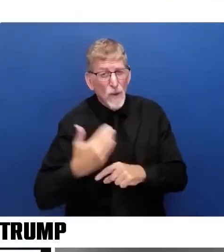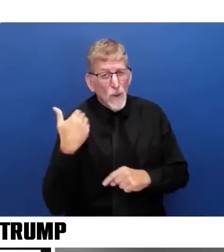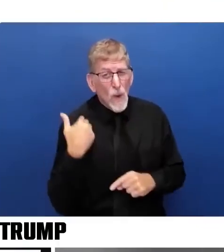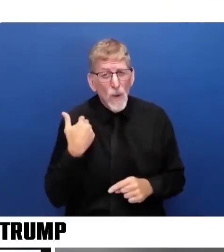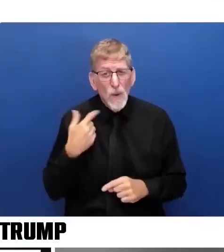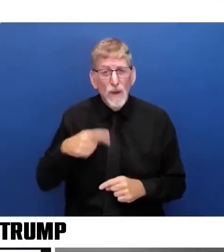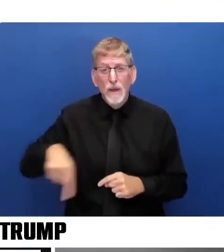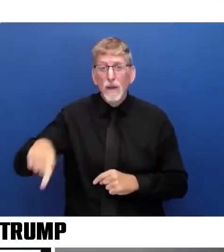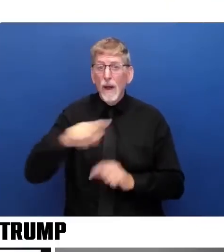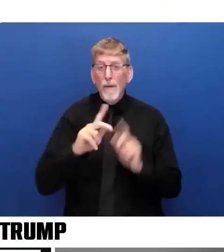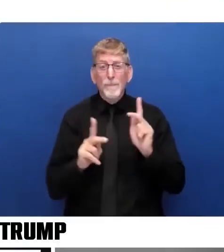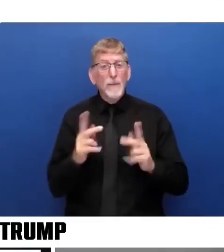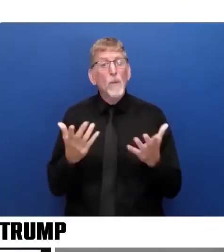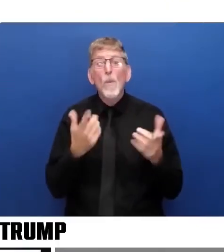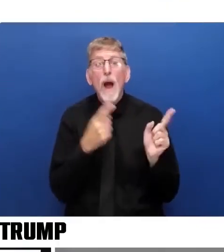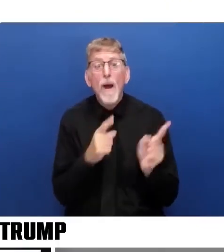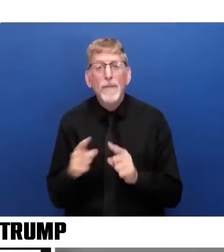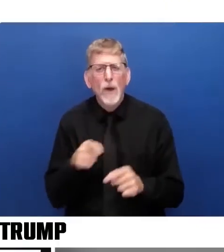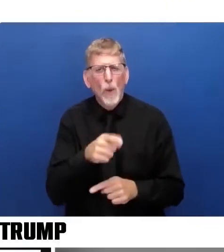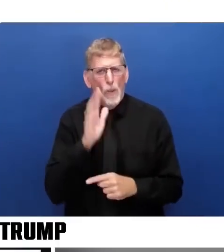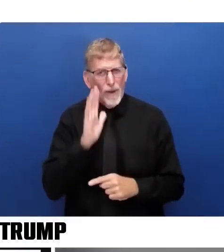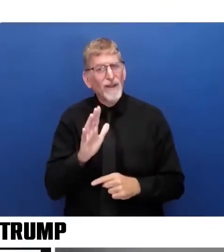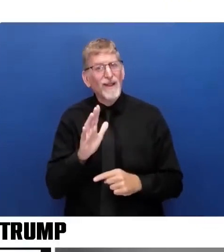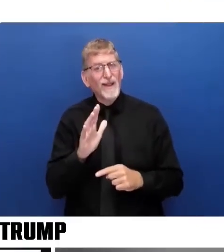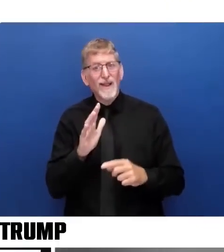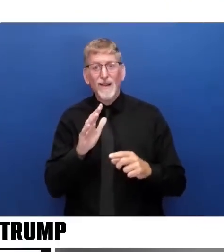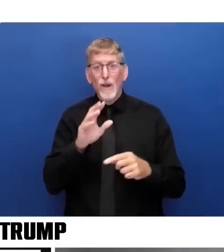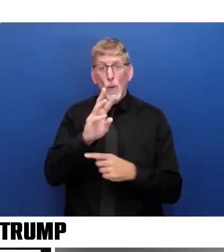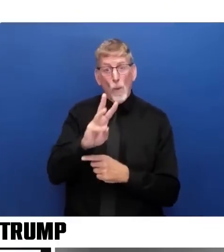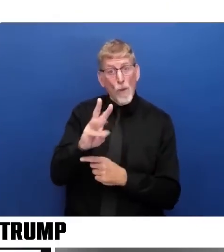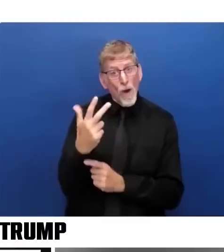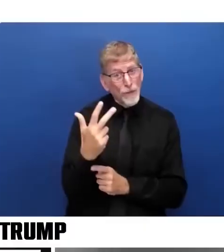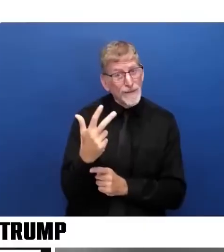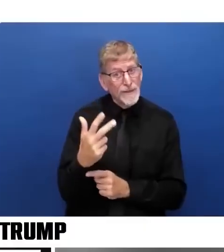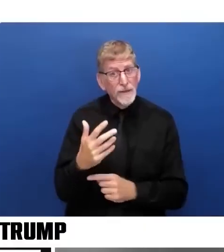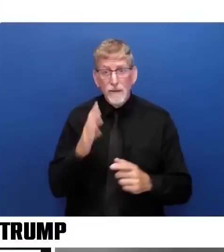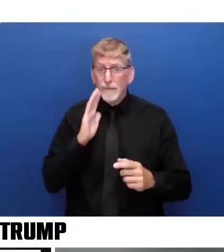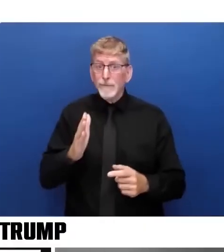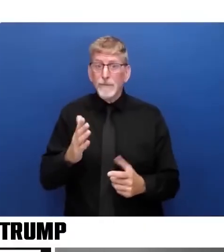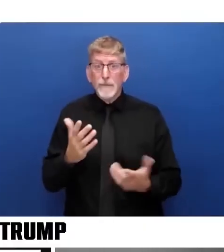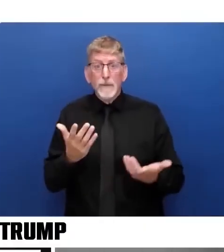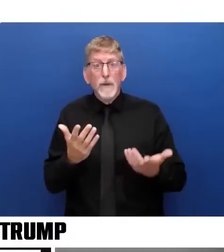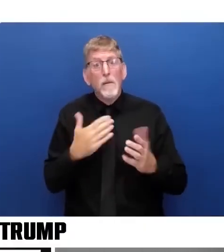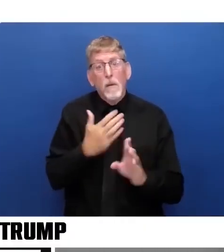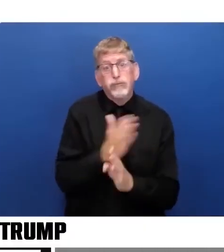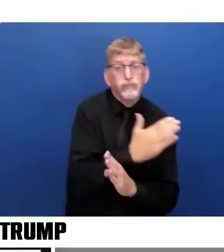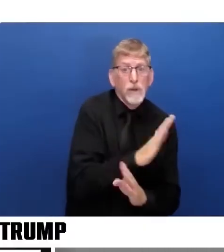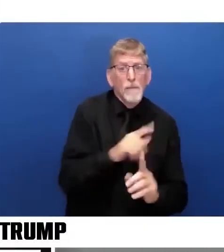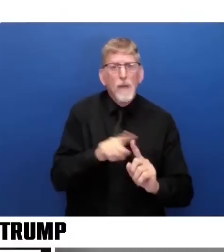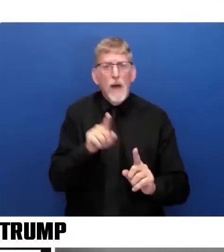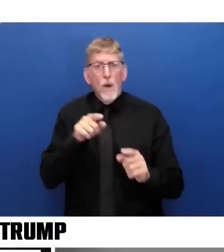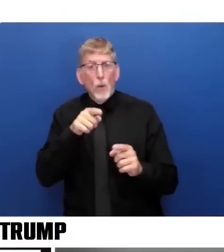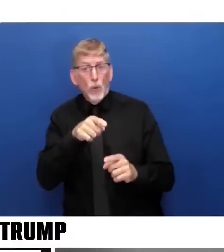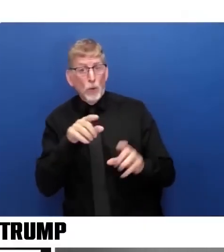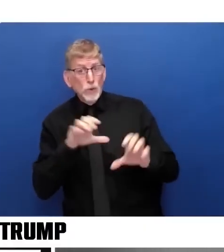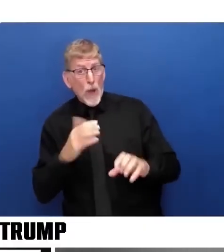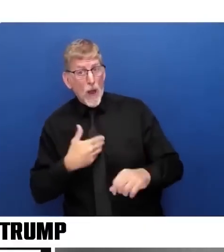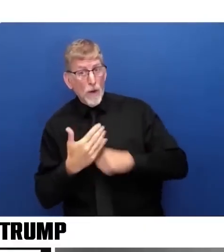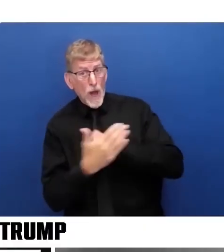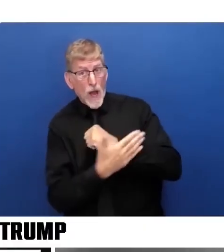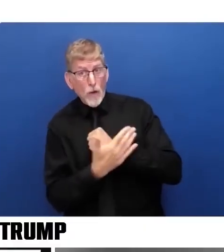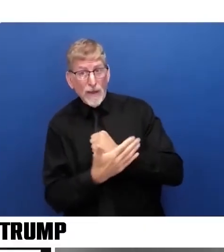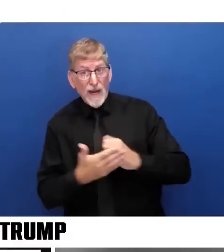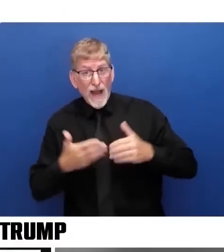on here, you're going to end up in World War III, just to go into another subject. What they have done to our country by allowing these millions